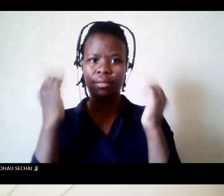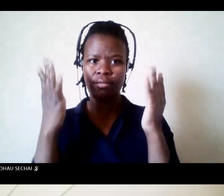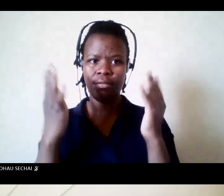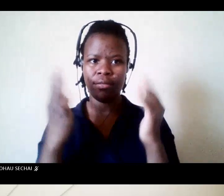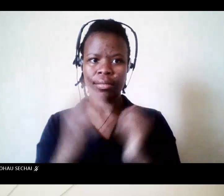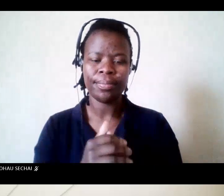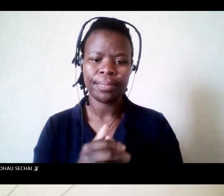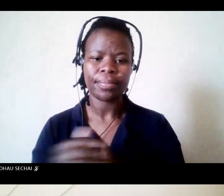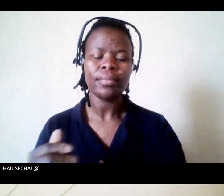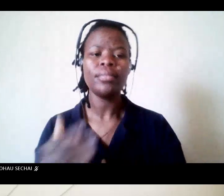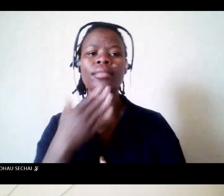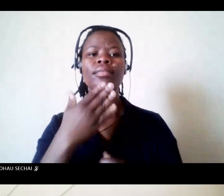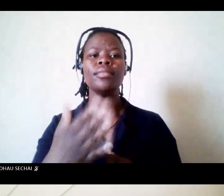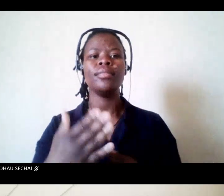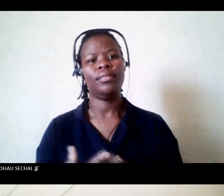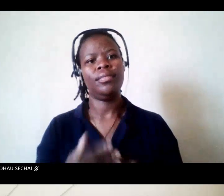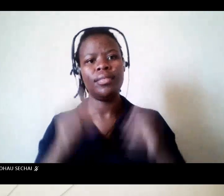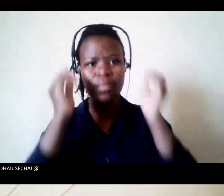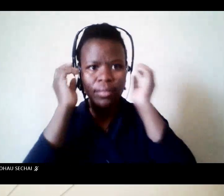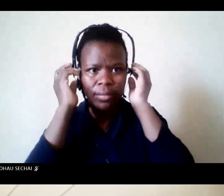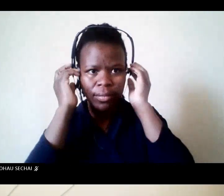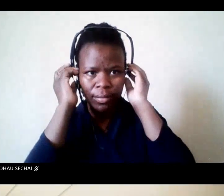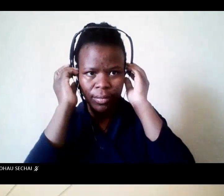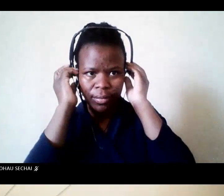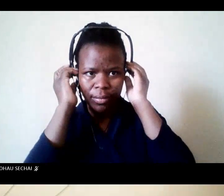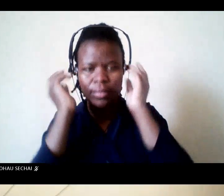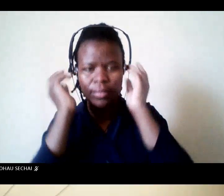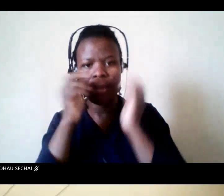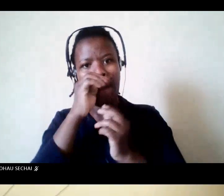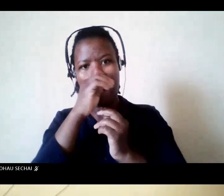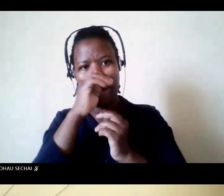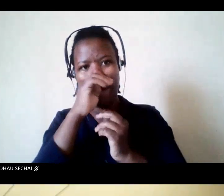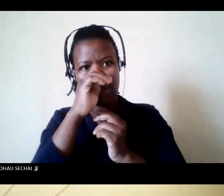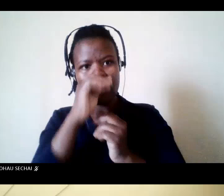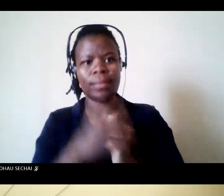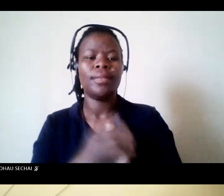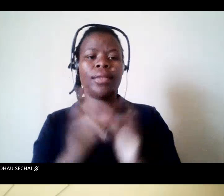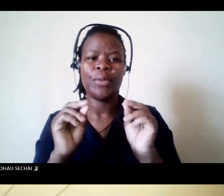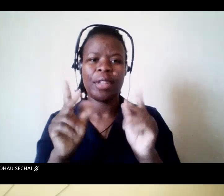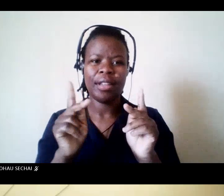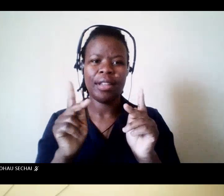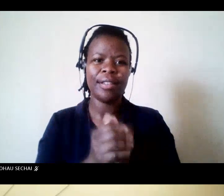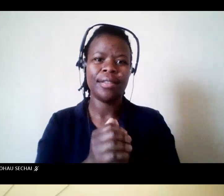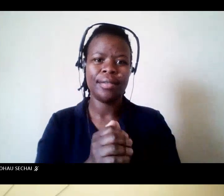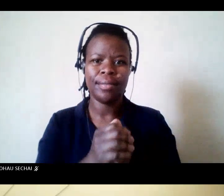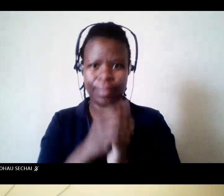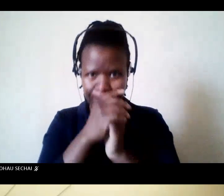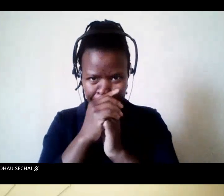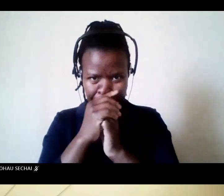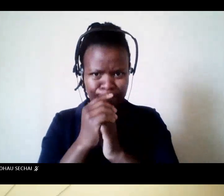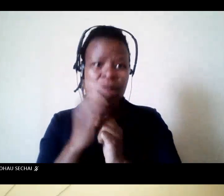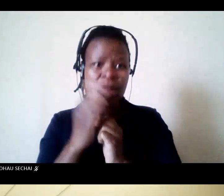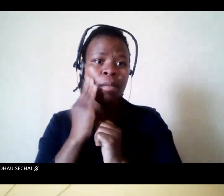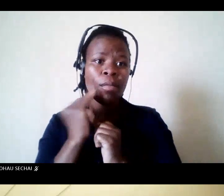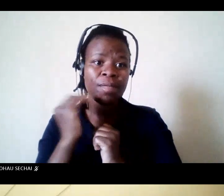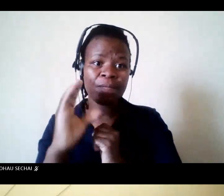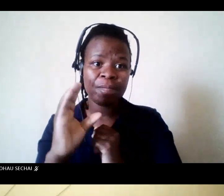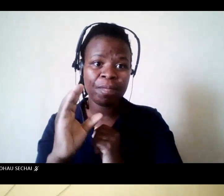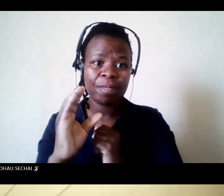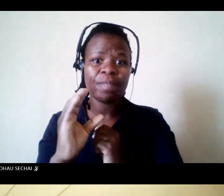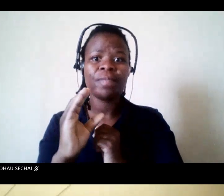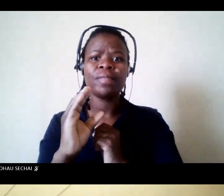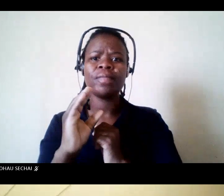Thank you. Okay. Chantal or Pearl, you want to weigh in what she's